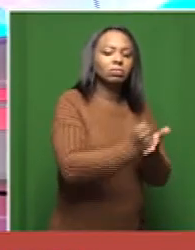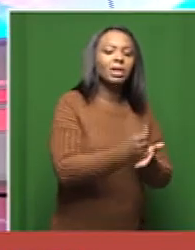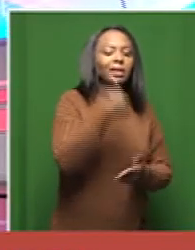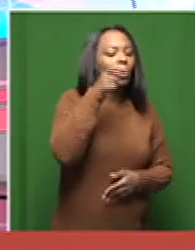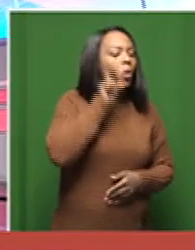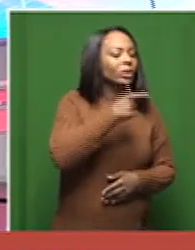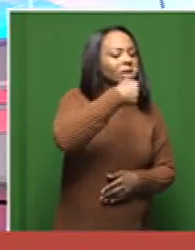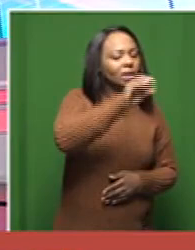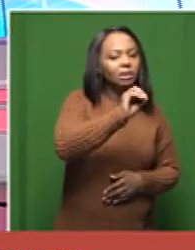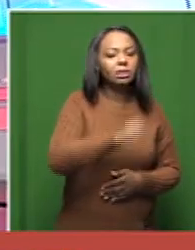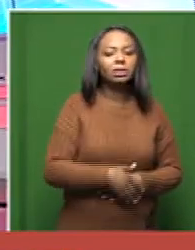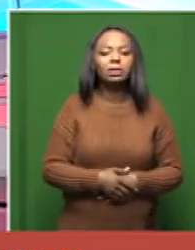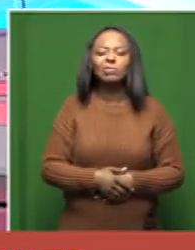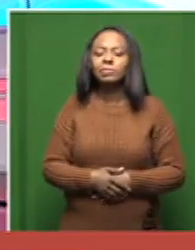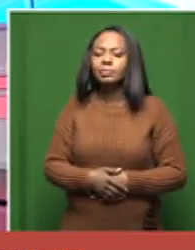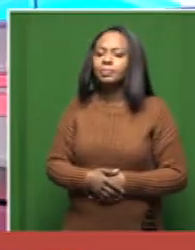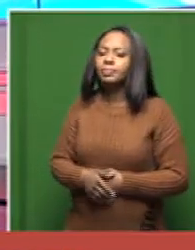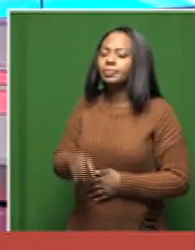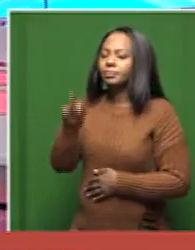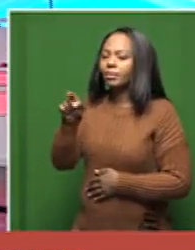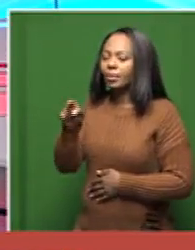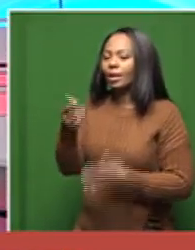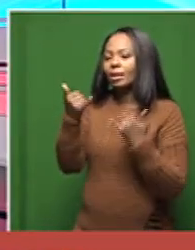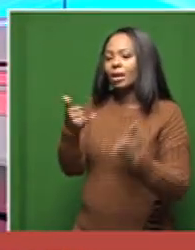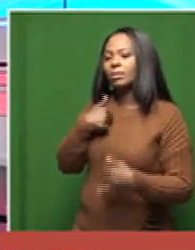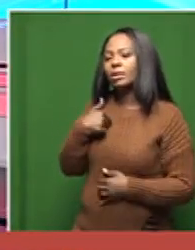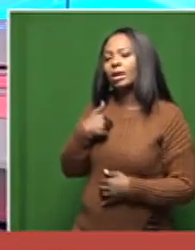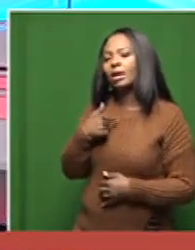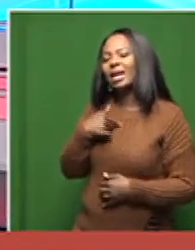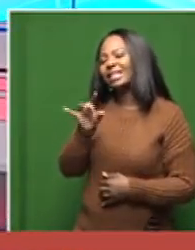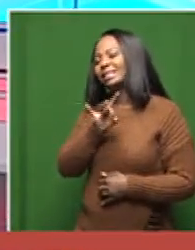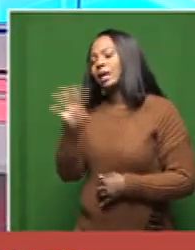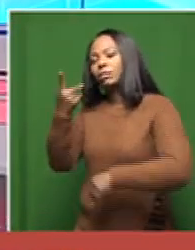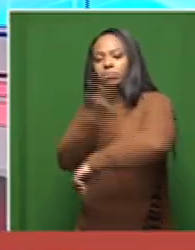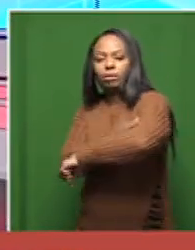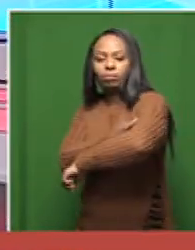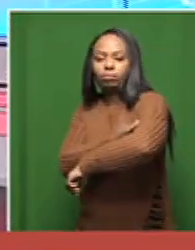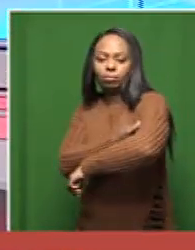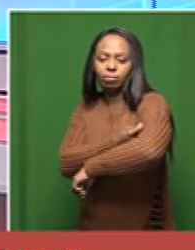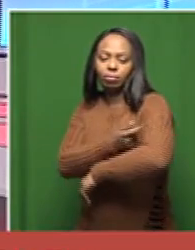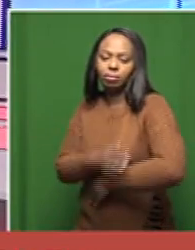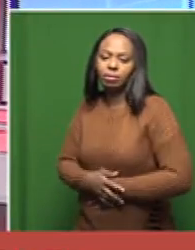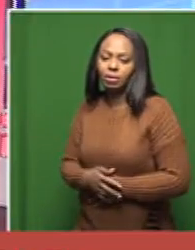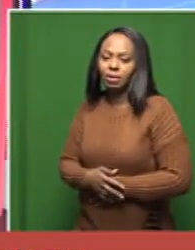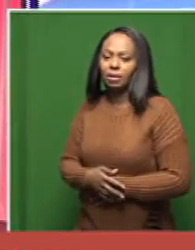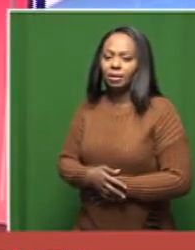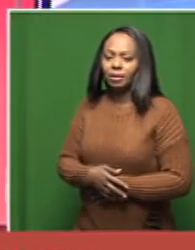would prefer the single jab, I guess, you know, for convenience sake, but that's not how it's going to work, I